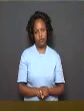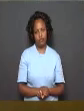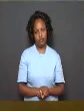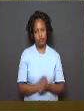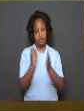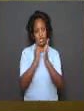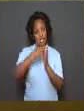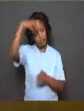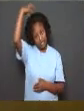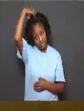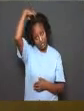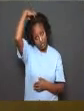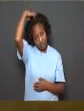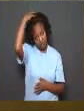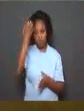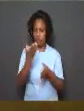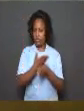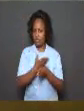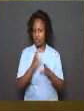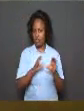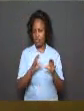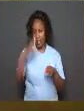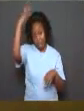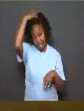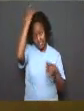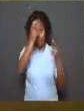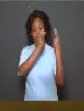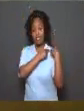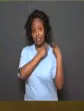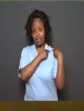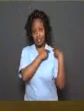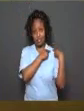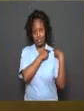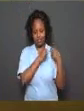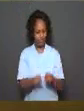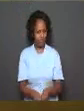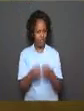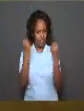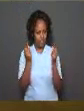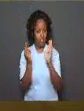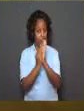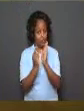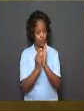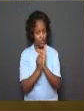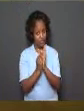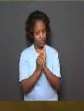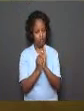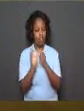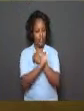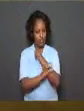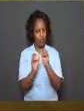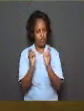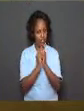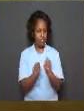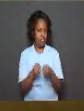The constitutions prohibit government officials from violating the laws of